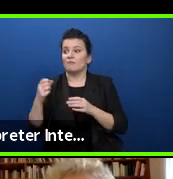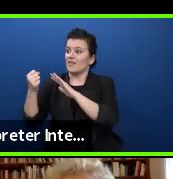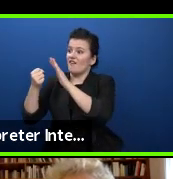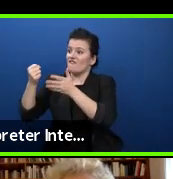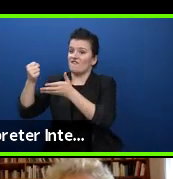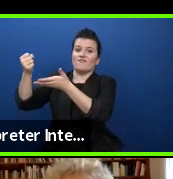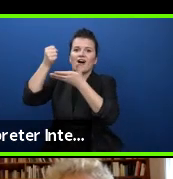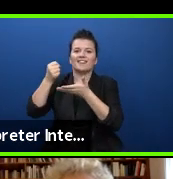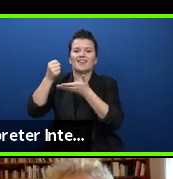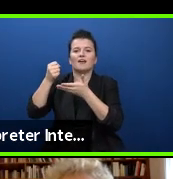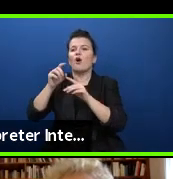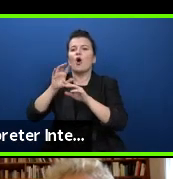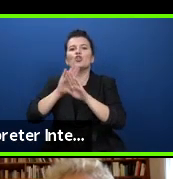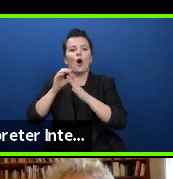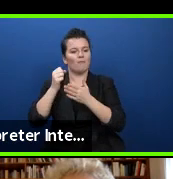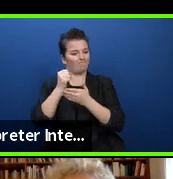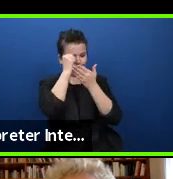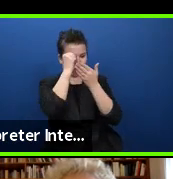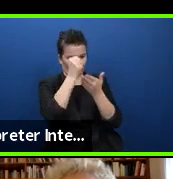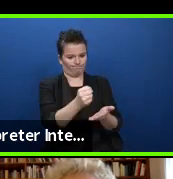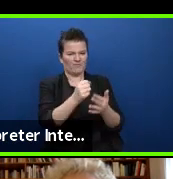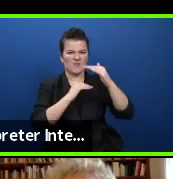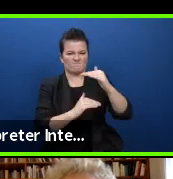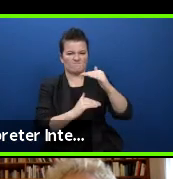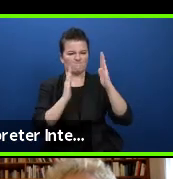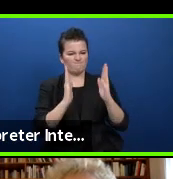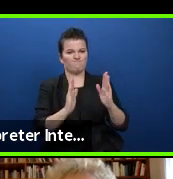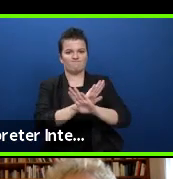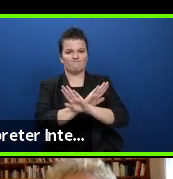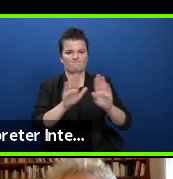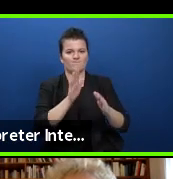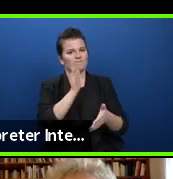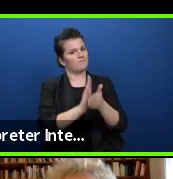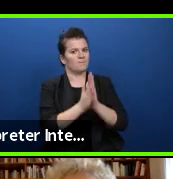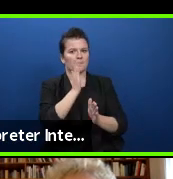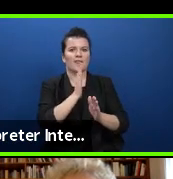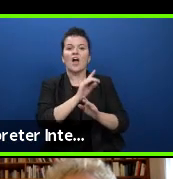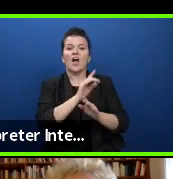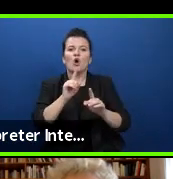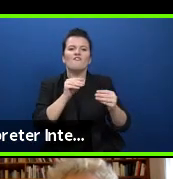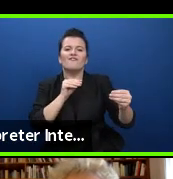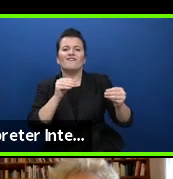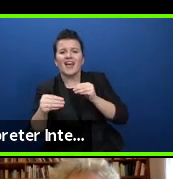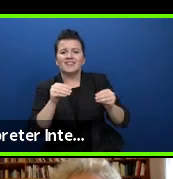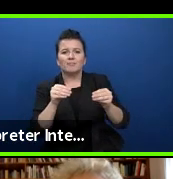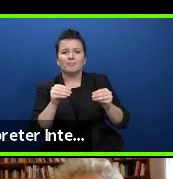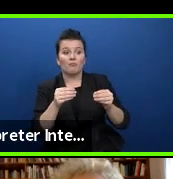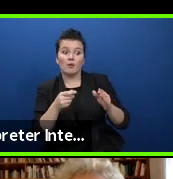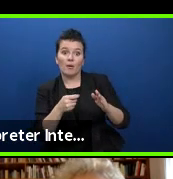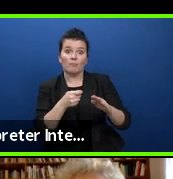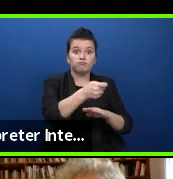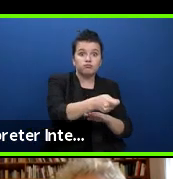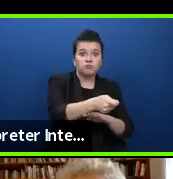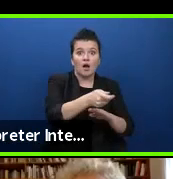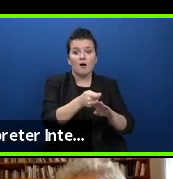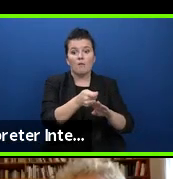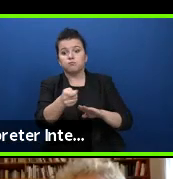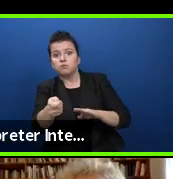flexible could be very much brought to the future. Because if this is allowed, I think a lot of things